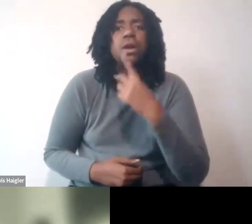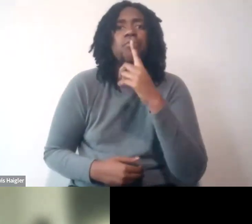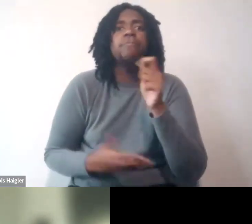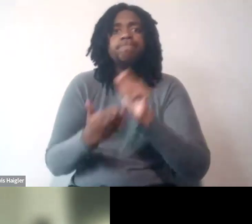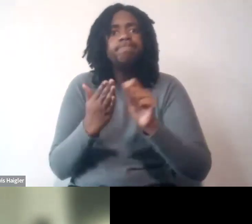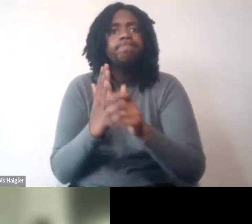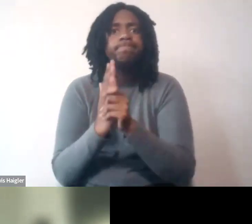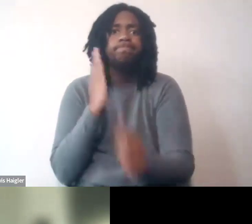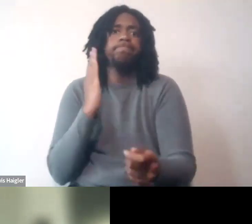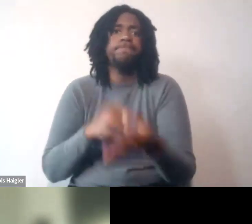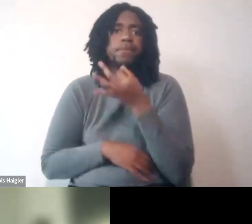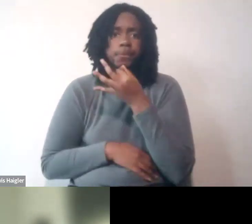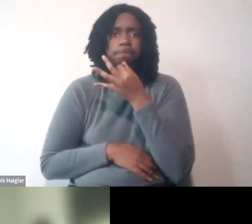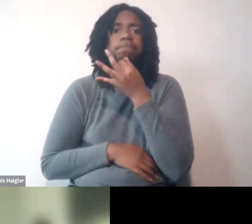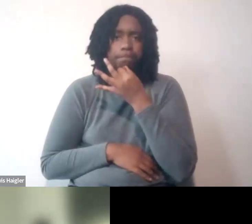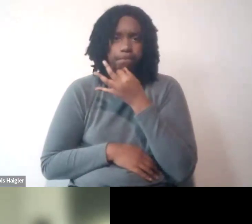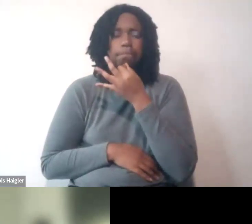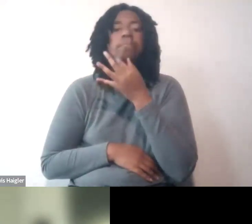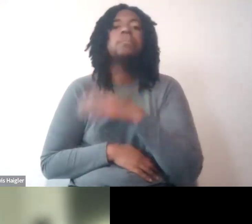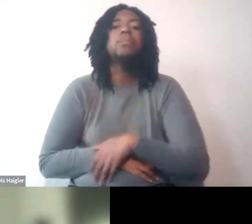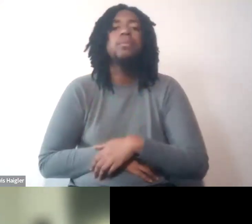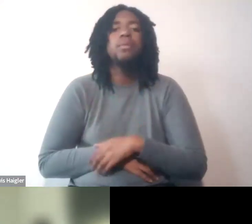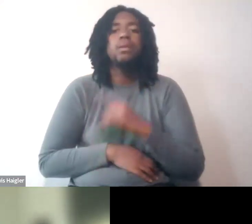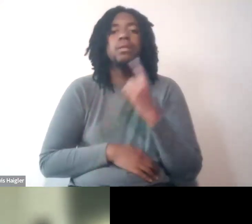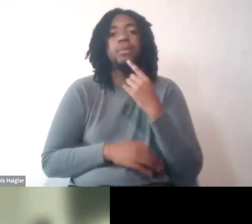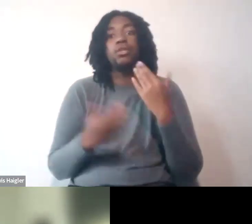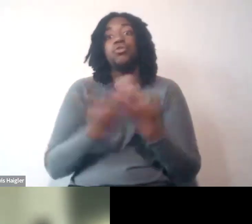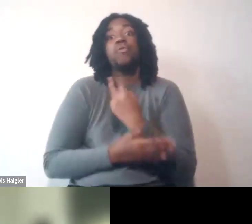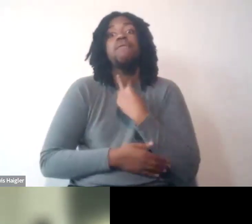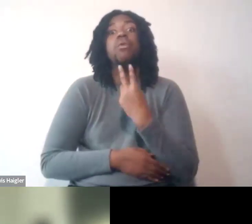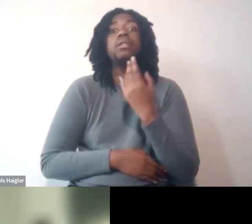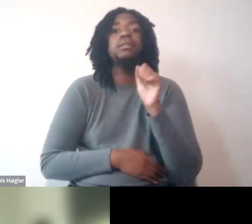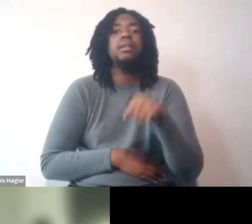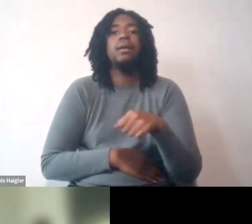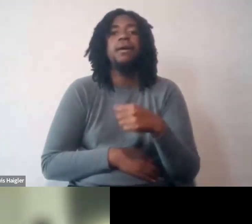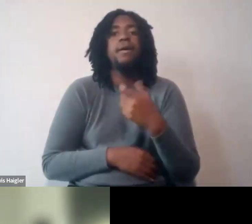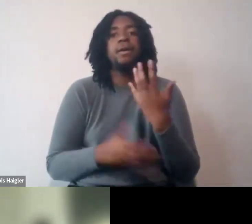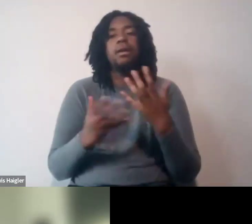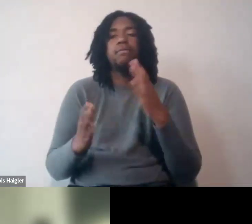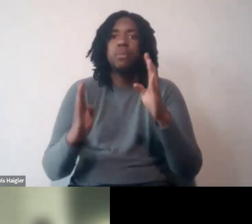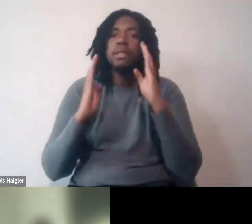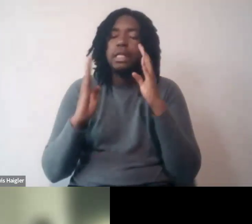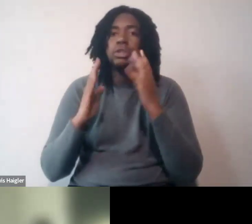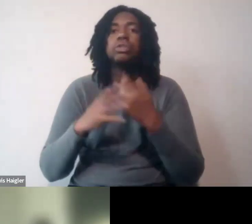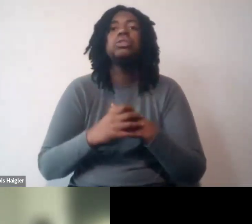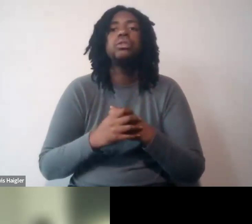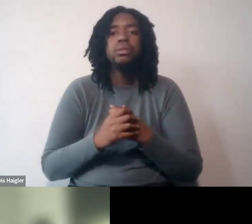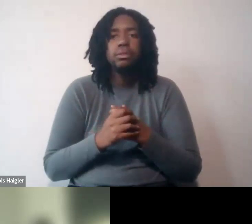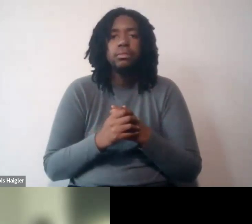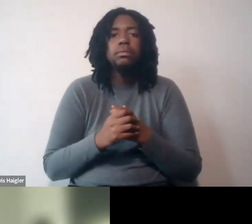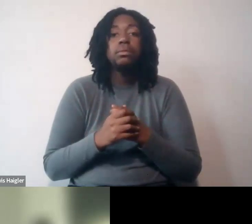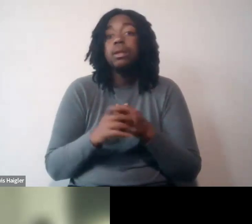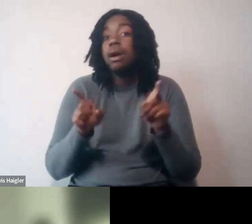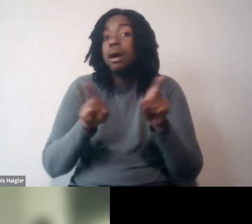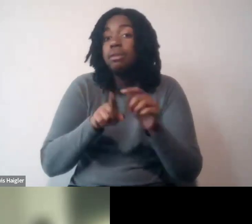quality. And also something of a new voice that they can kind of pay attention to. And I